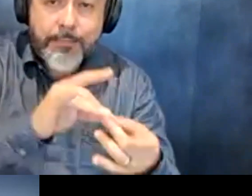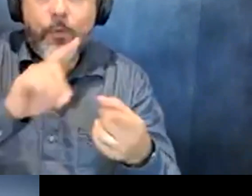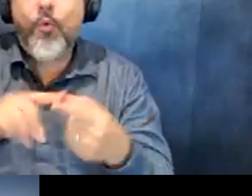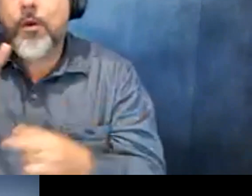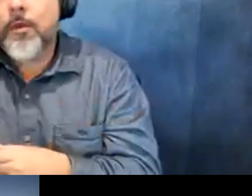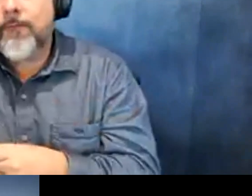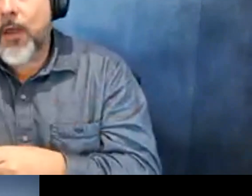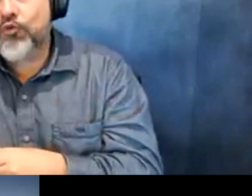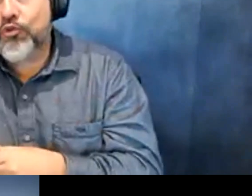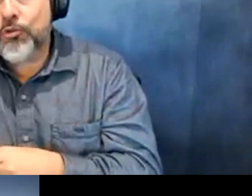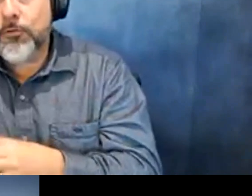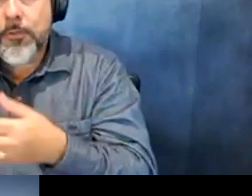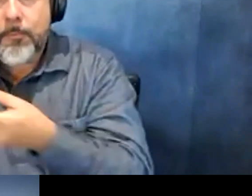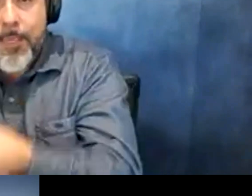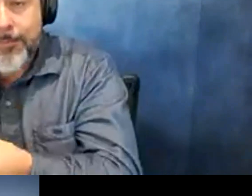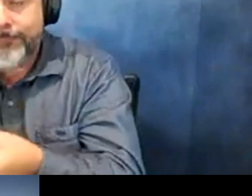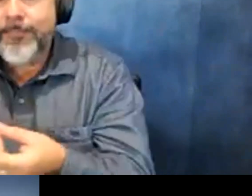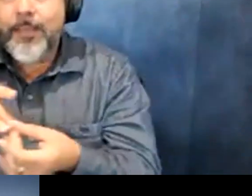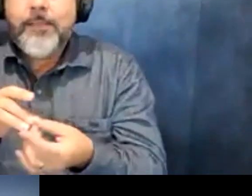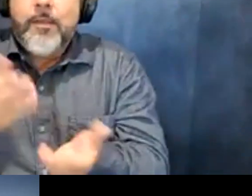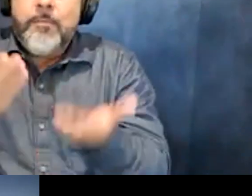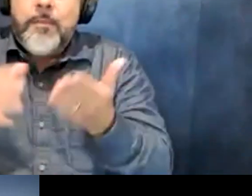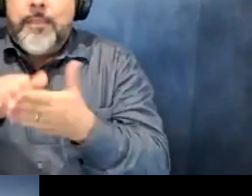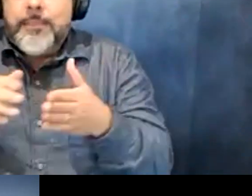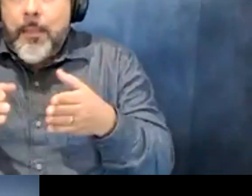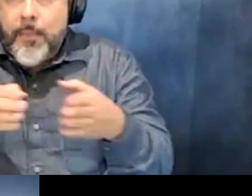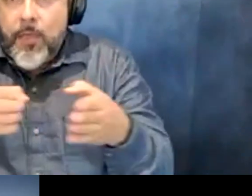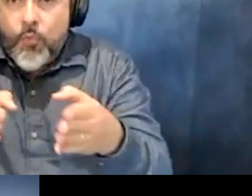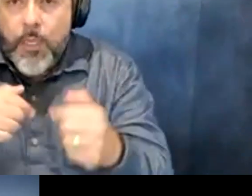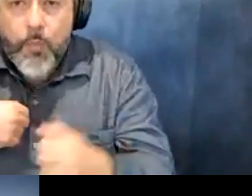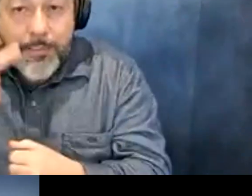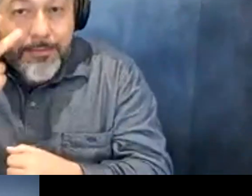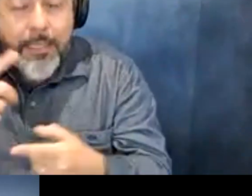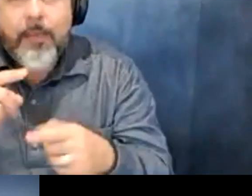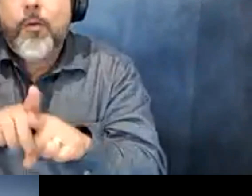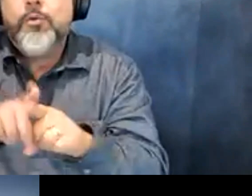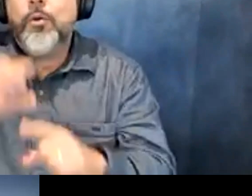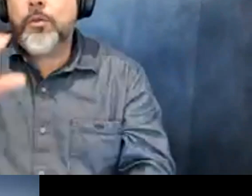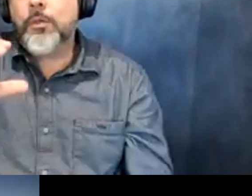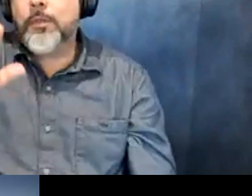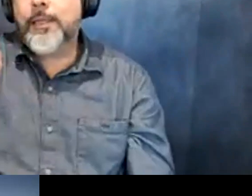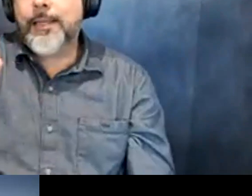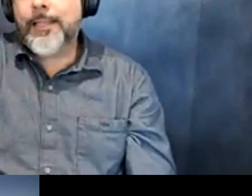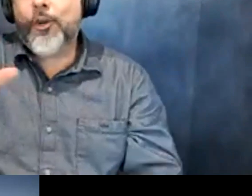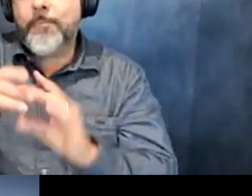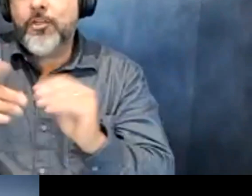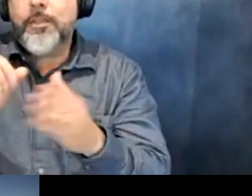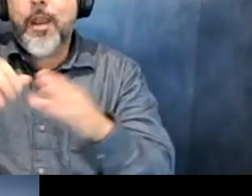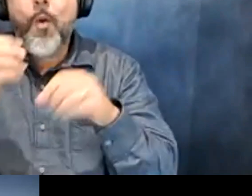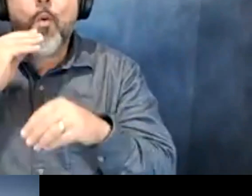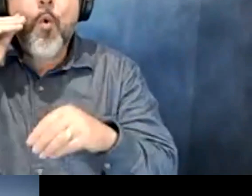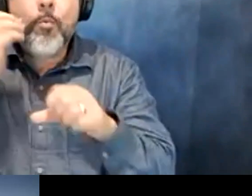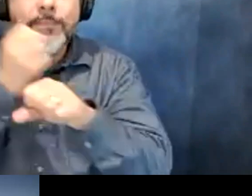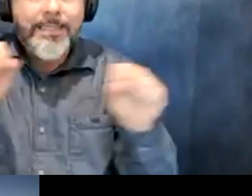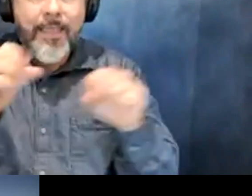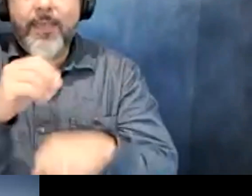of a pathway that we see. And, you know, Claire mentioned both HomeSafe and HDAP, and they